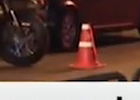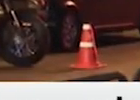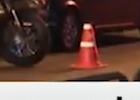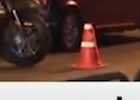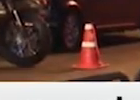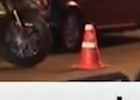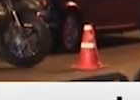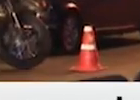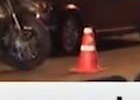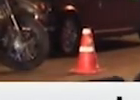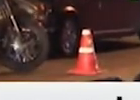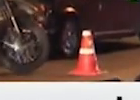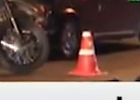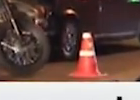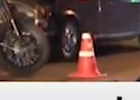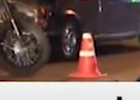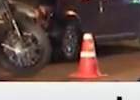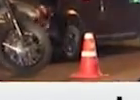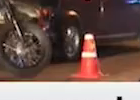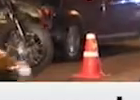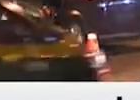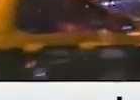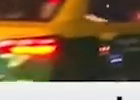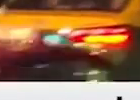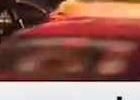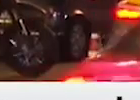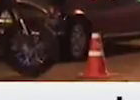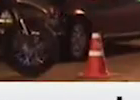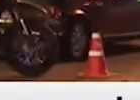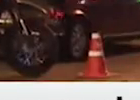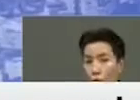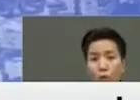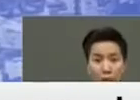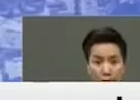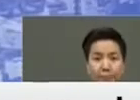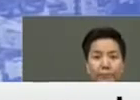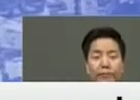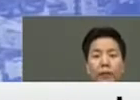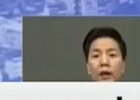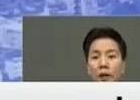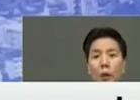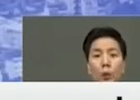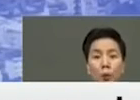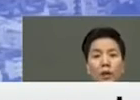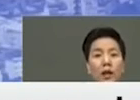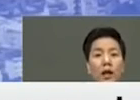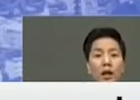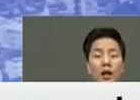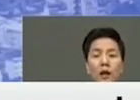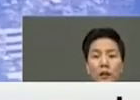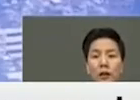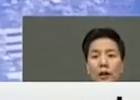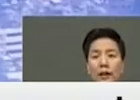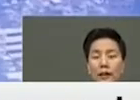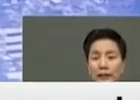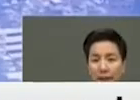to voice their opinions. Dr. Thavisin said the Prime Minister Prayut and the government have sympathy for those